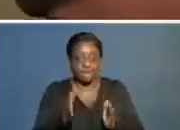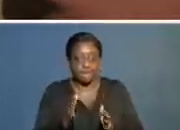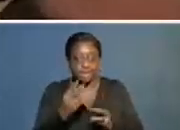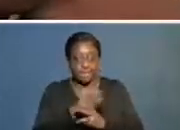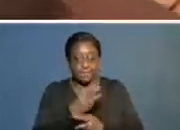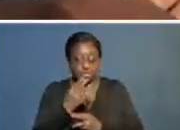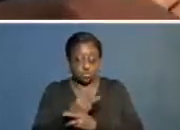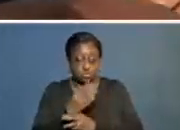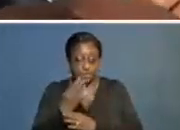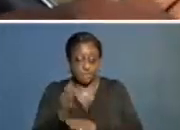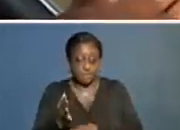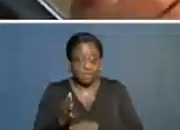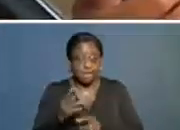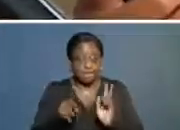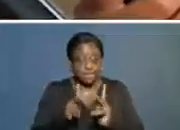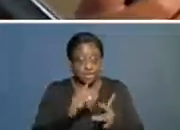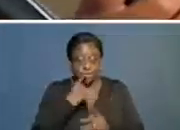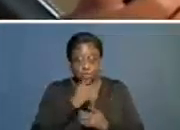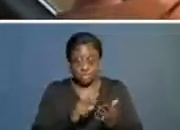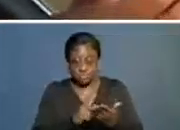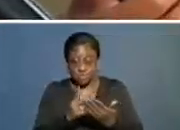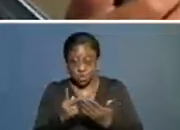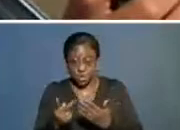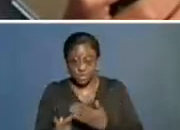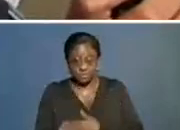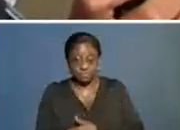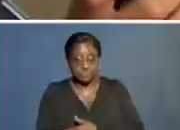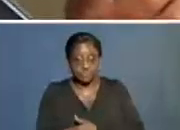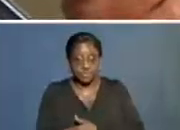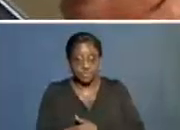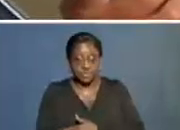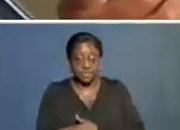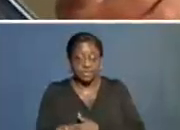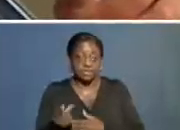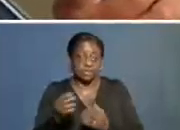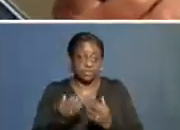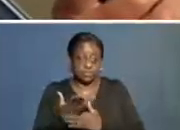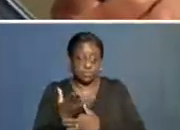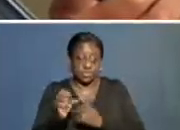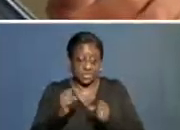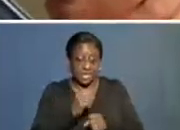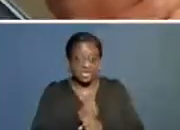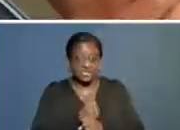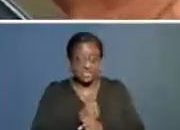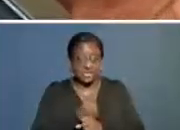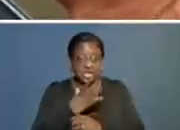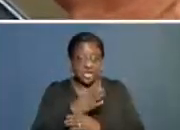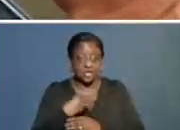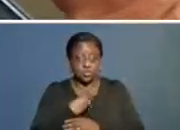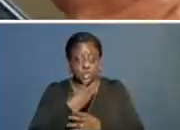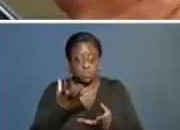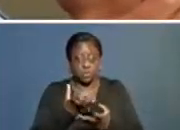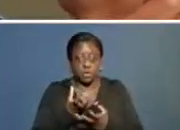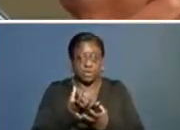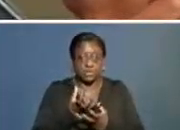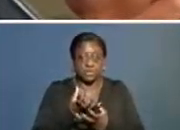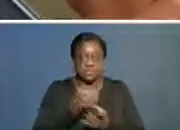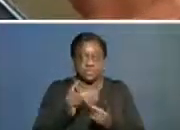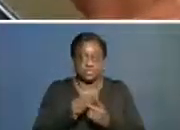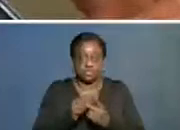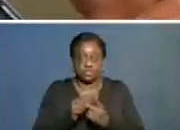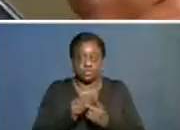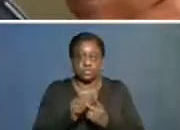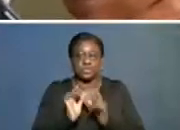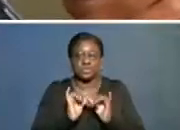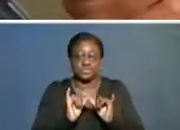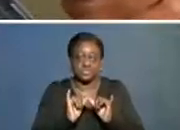persons that may have fallen through the cracks, the proverbial cracks over the years, hopefully that we will be able to engage